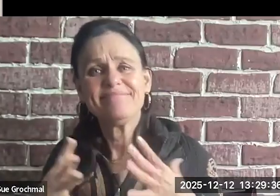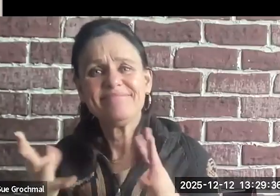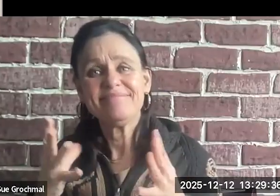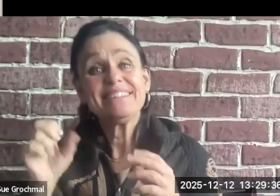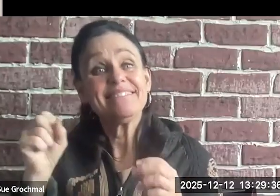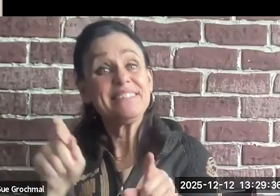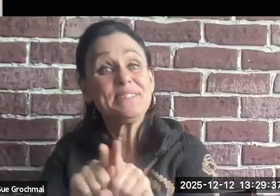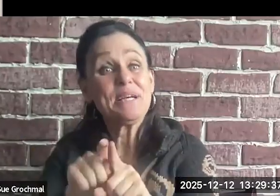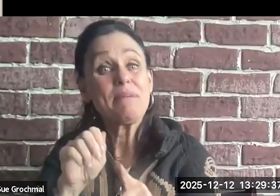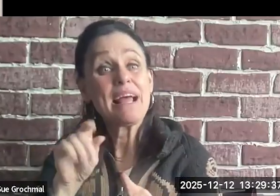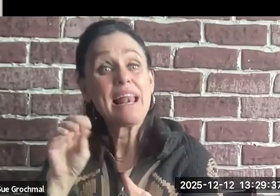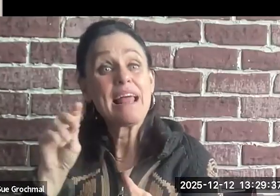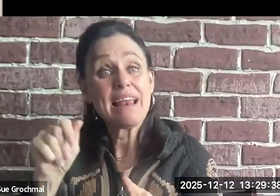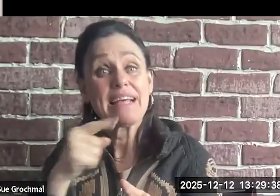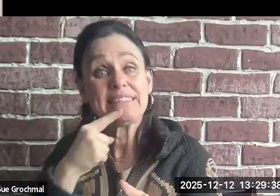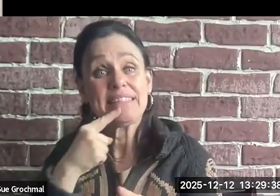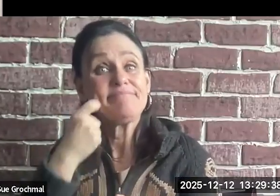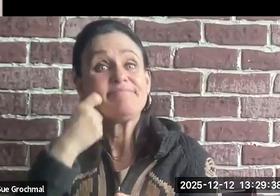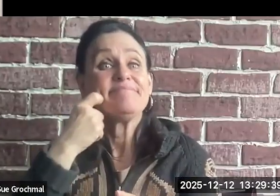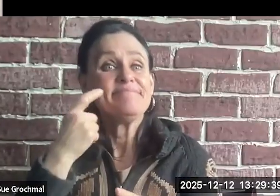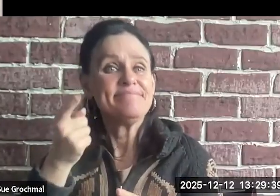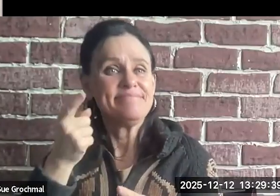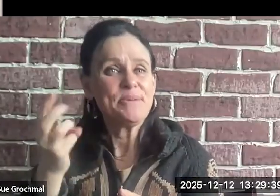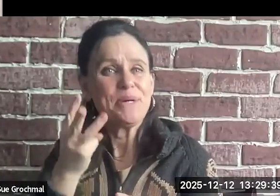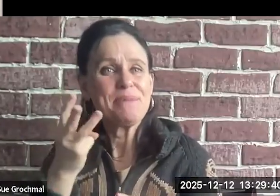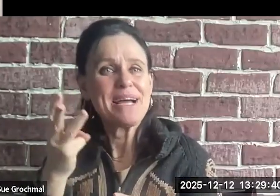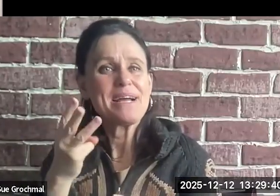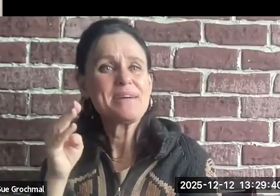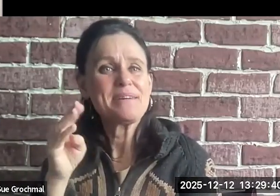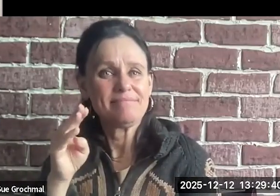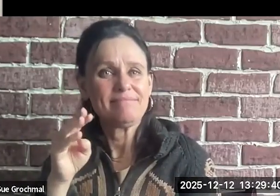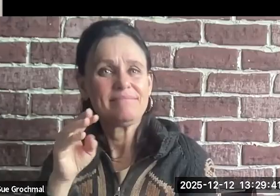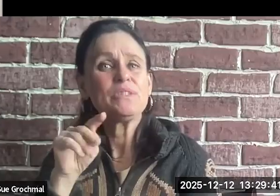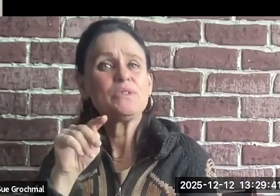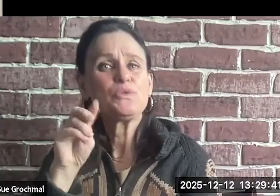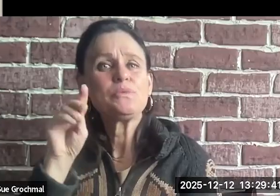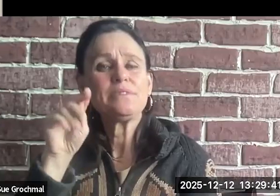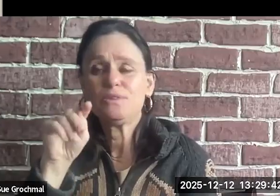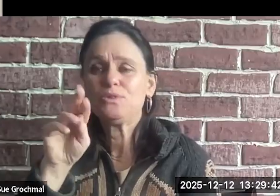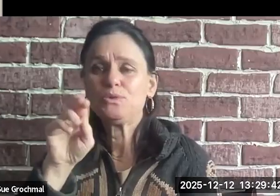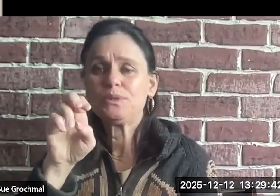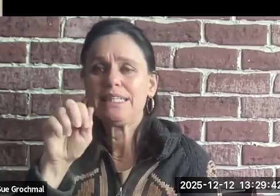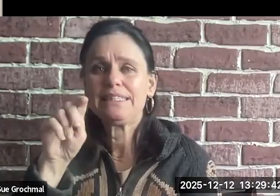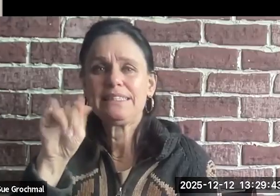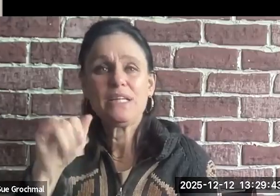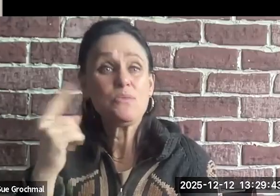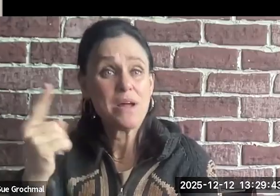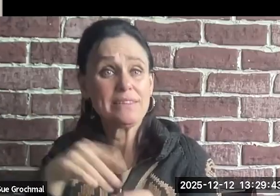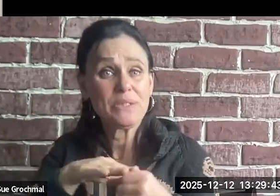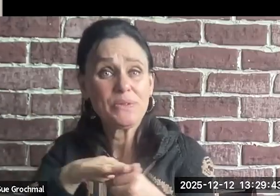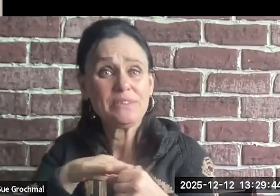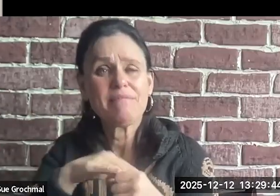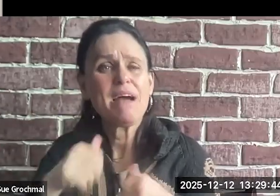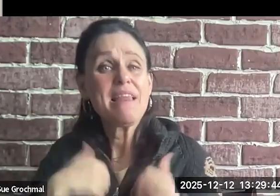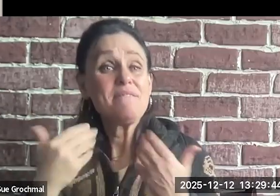As Alina said, I'm based in Winnipeg, Manitoba, so Treaty 1 territory here, and I've lived here for about